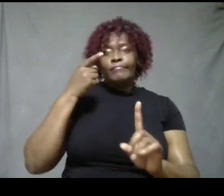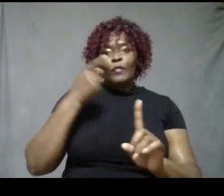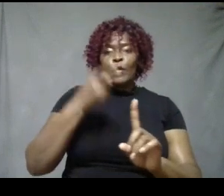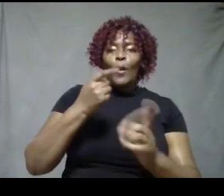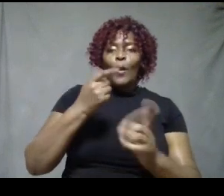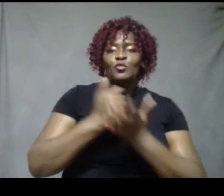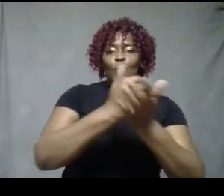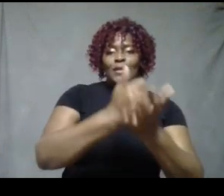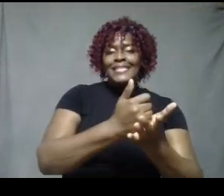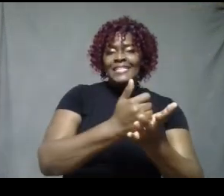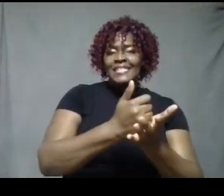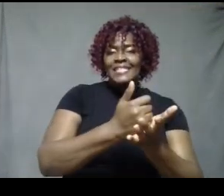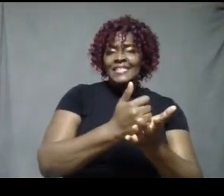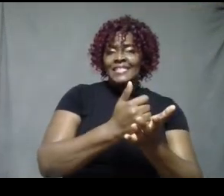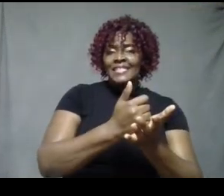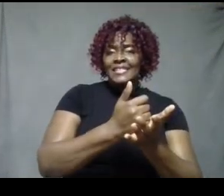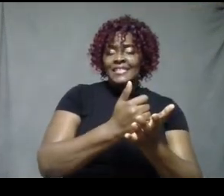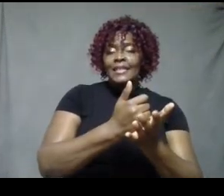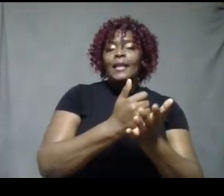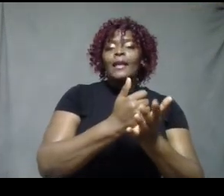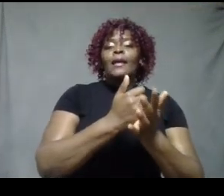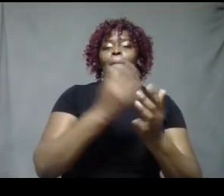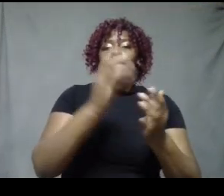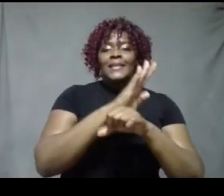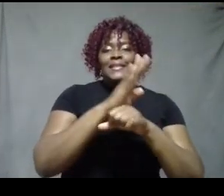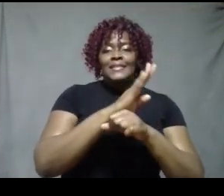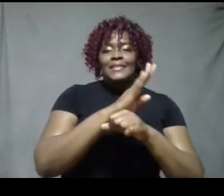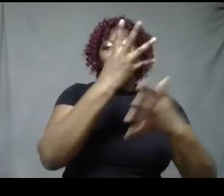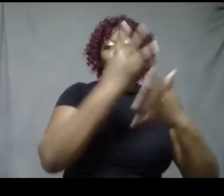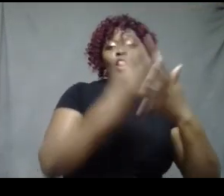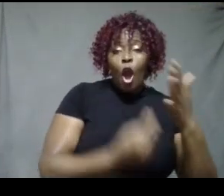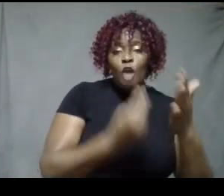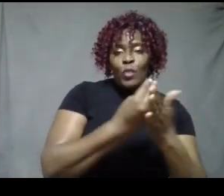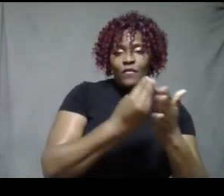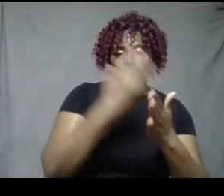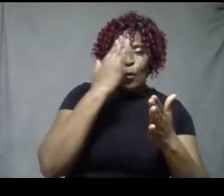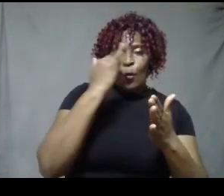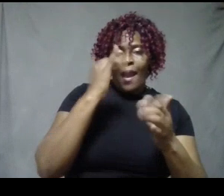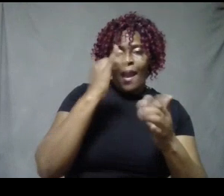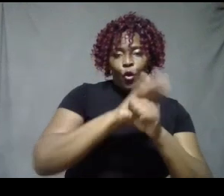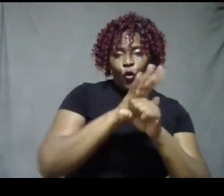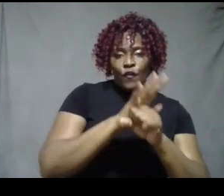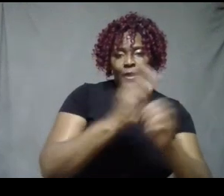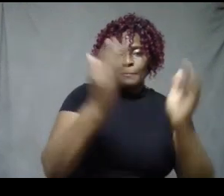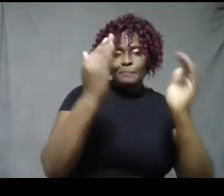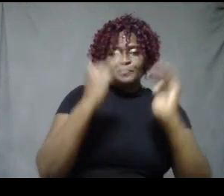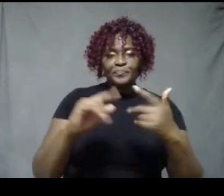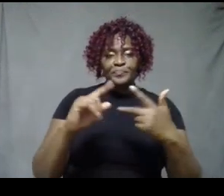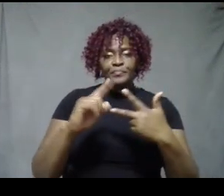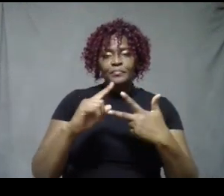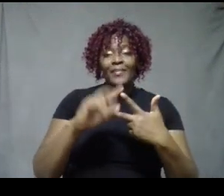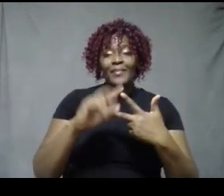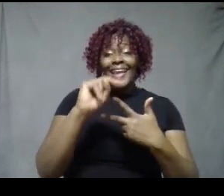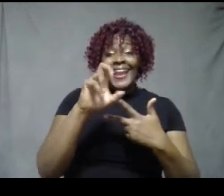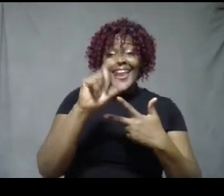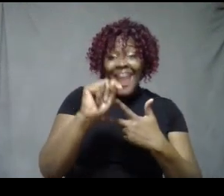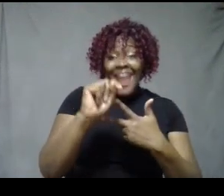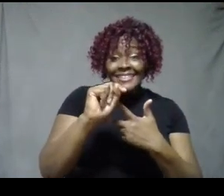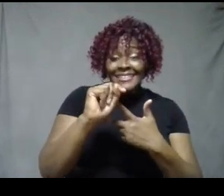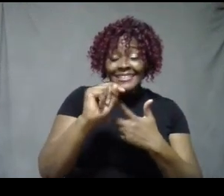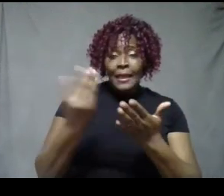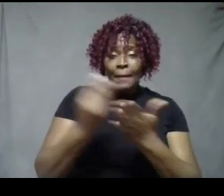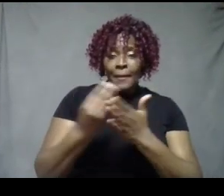revenue due to COVID. Option two, your net income. You know, if I'm a business owner, my